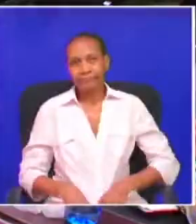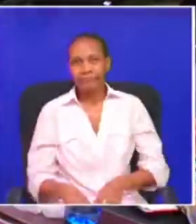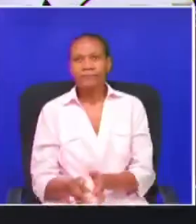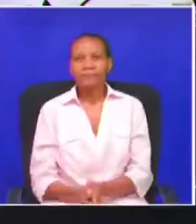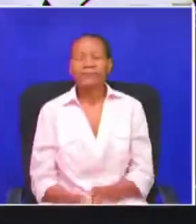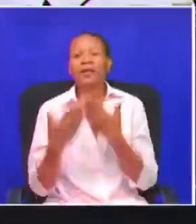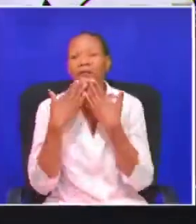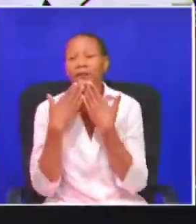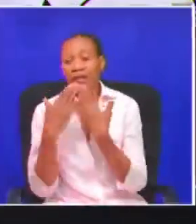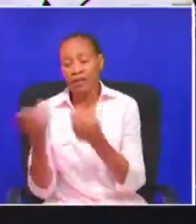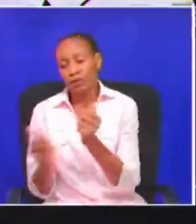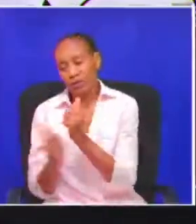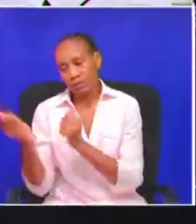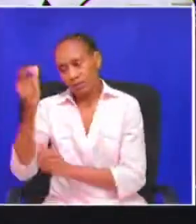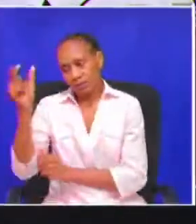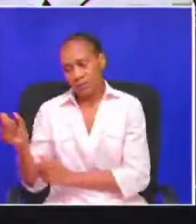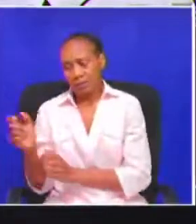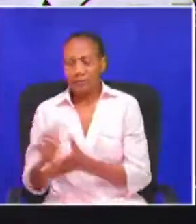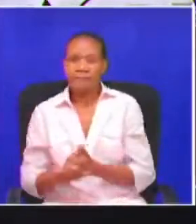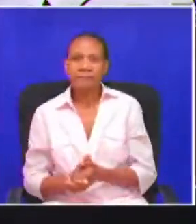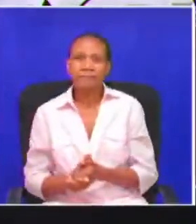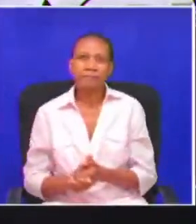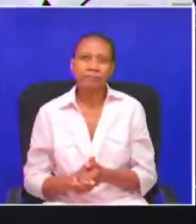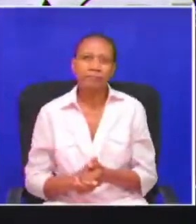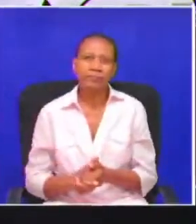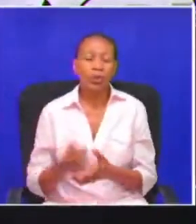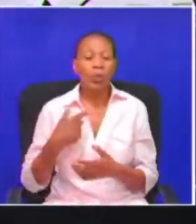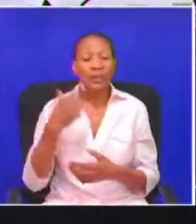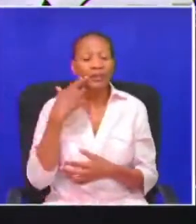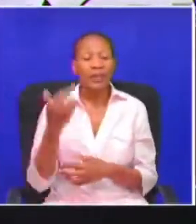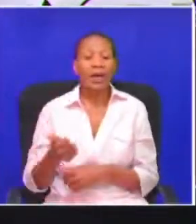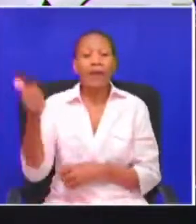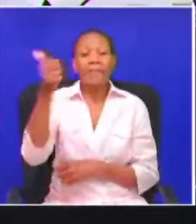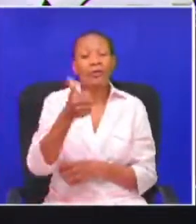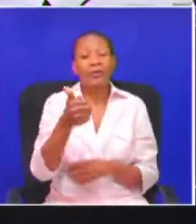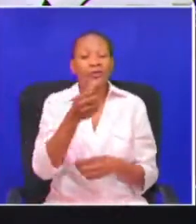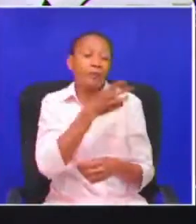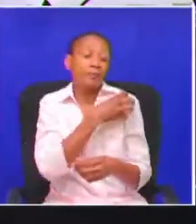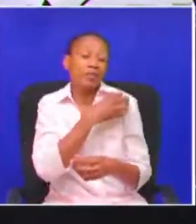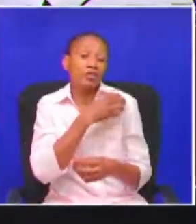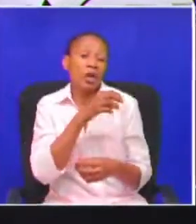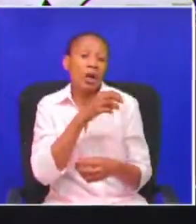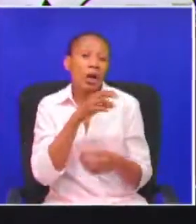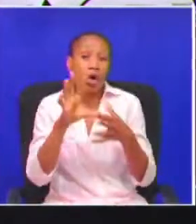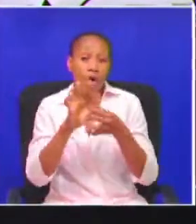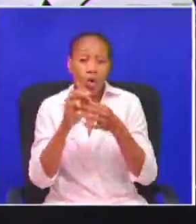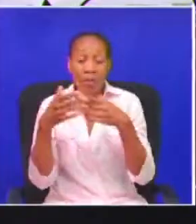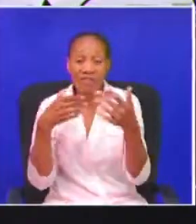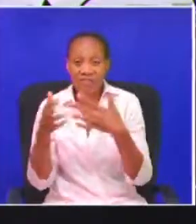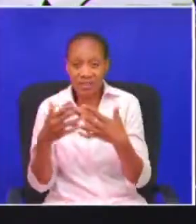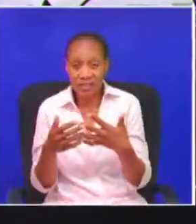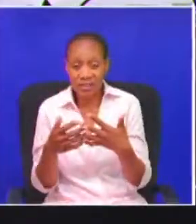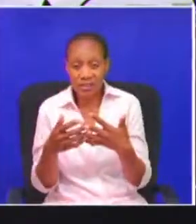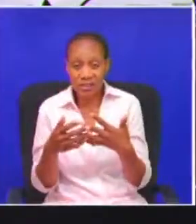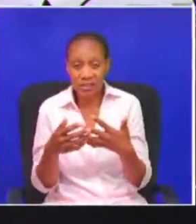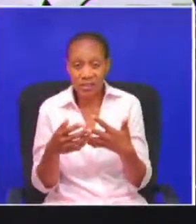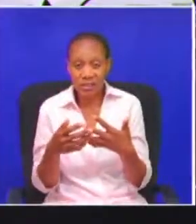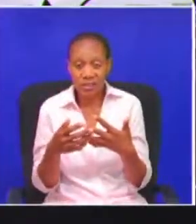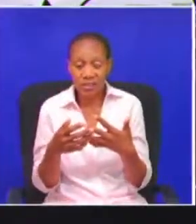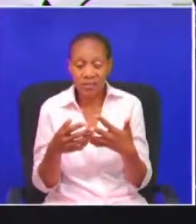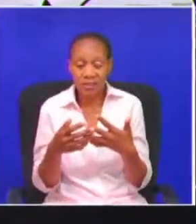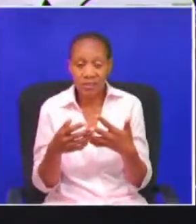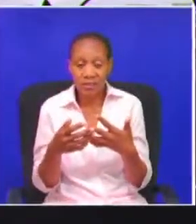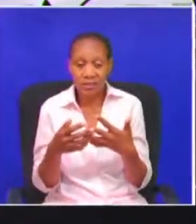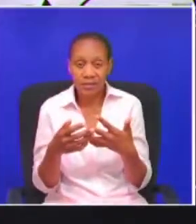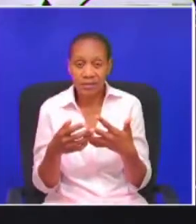Thank you, Honourable Deputy Speaker. When I appointed Minister Schreiber to be Minister of Home